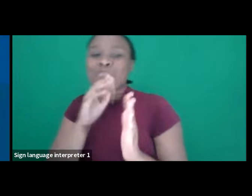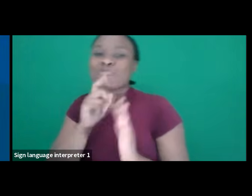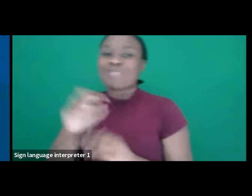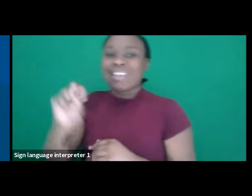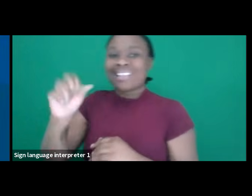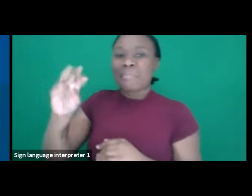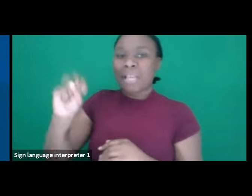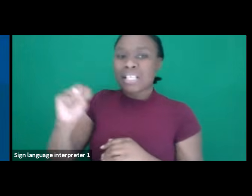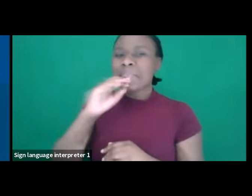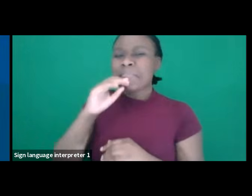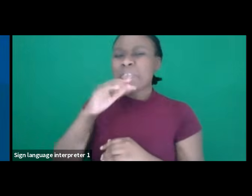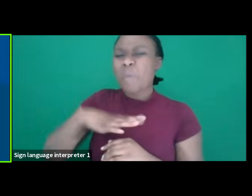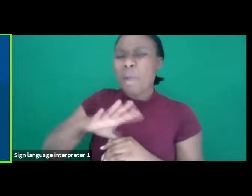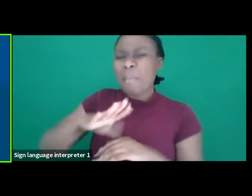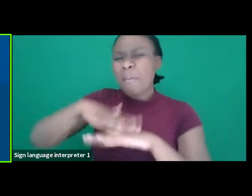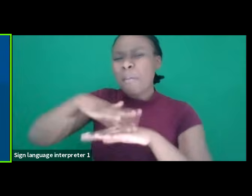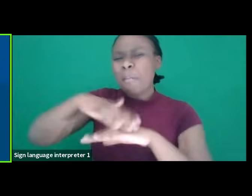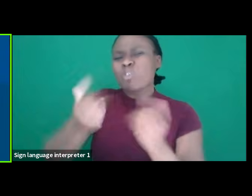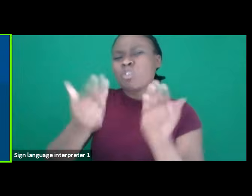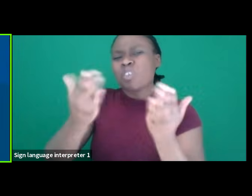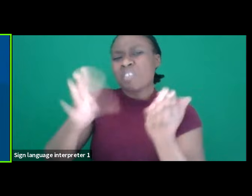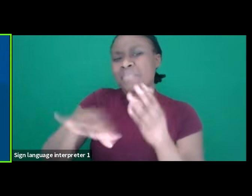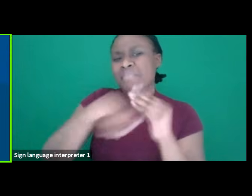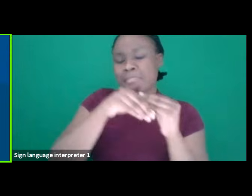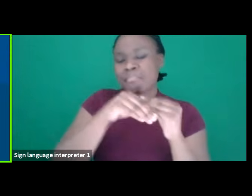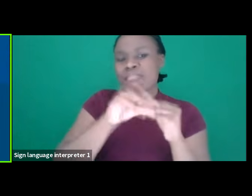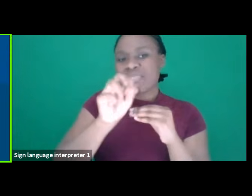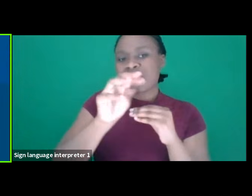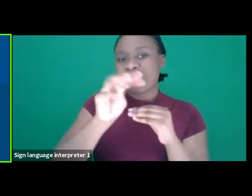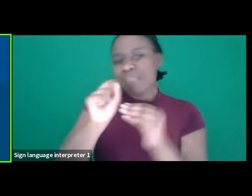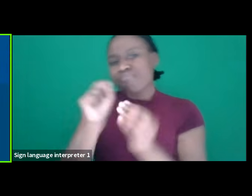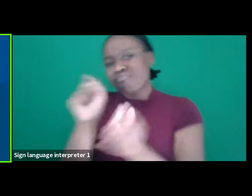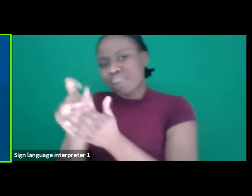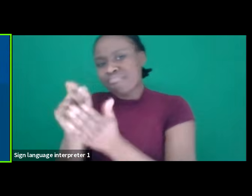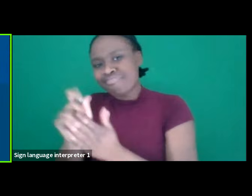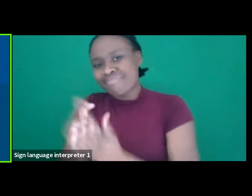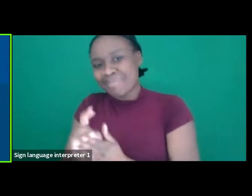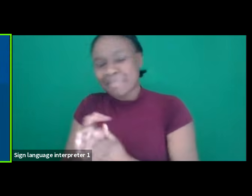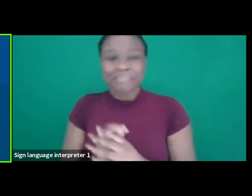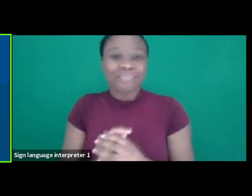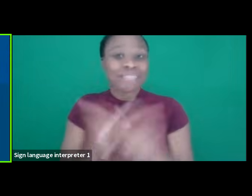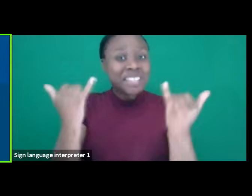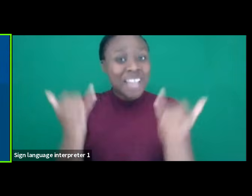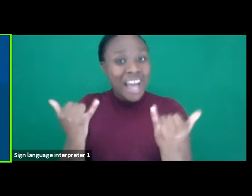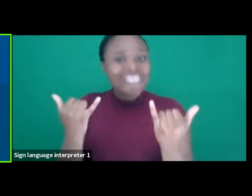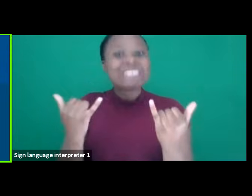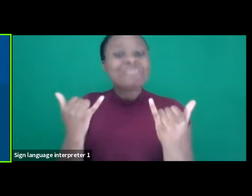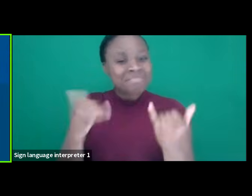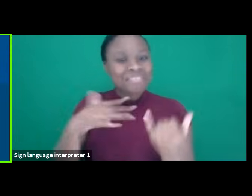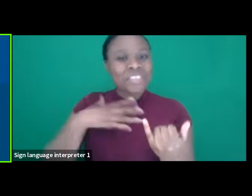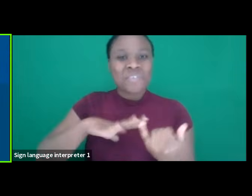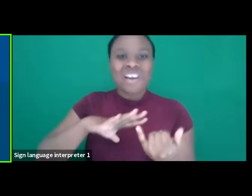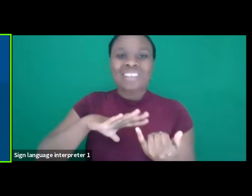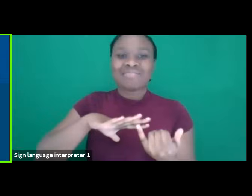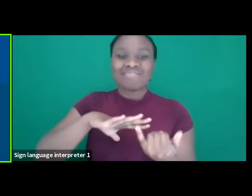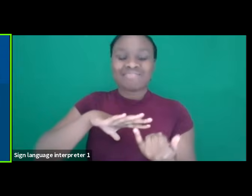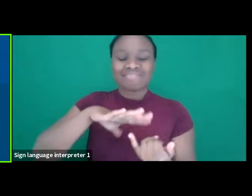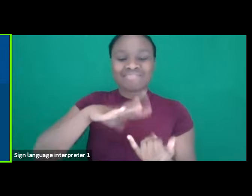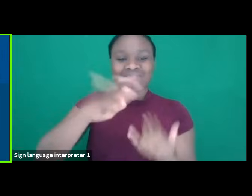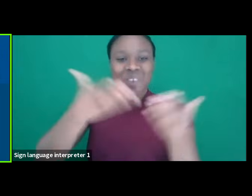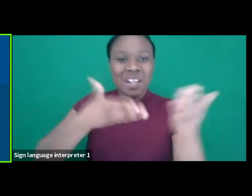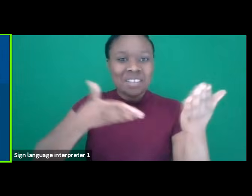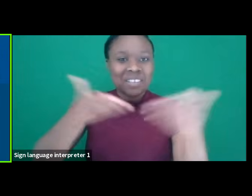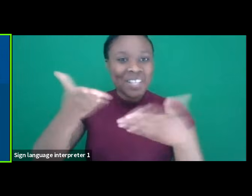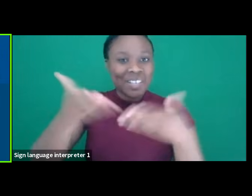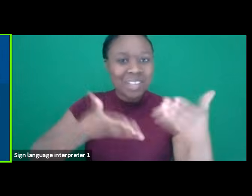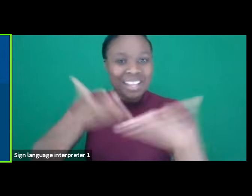have put together. With those words, I want to then welcome all of you to this webinar, and I